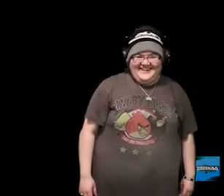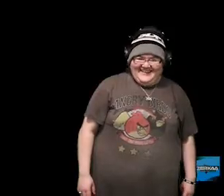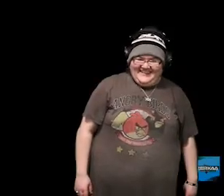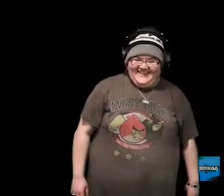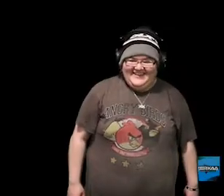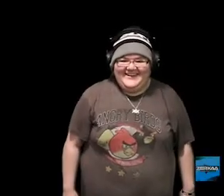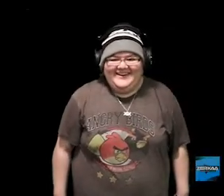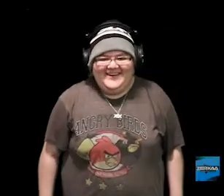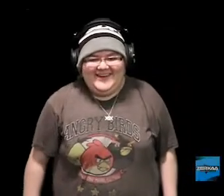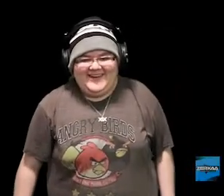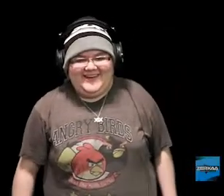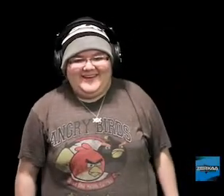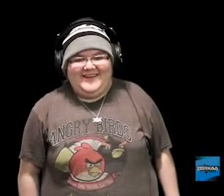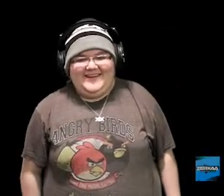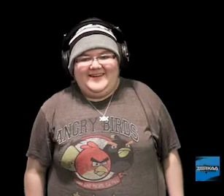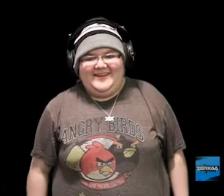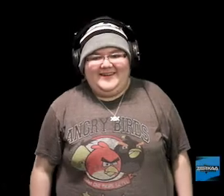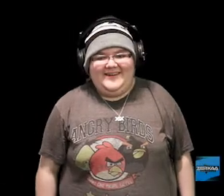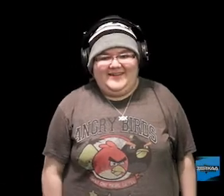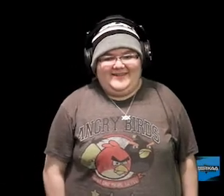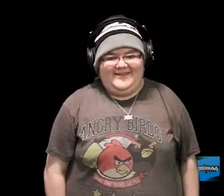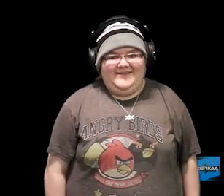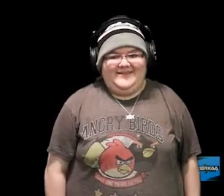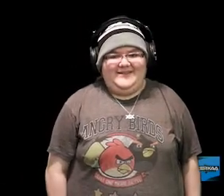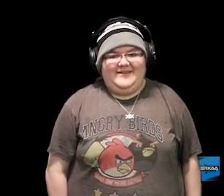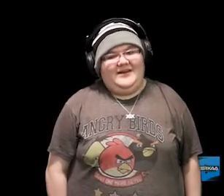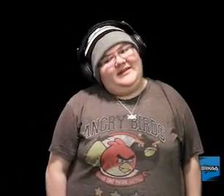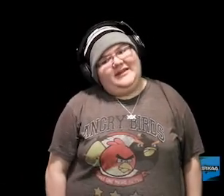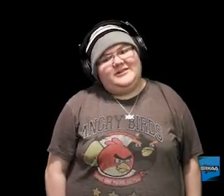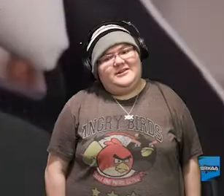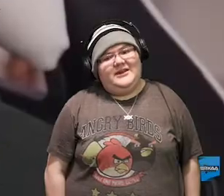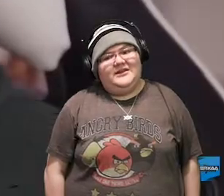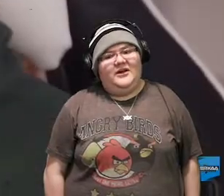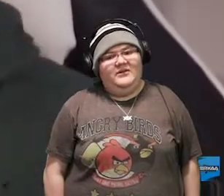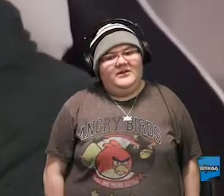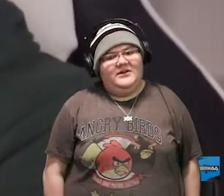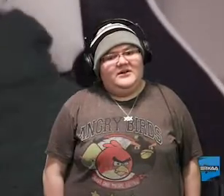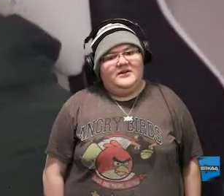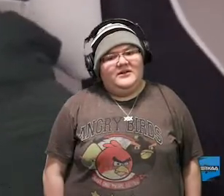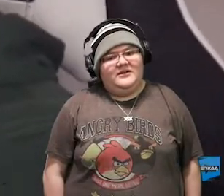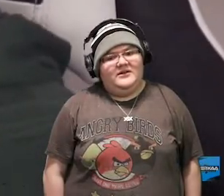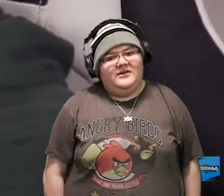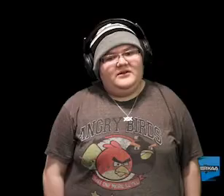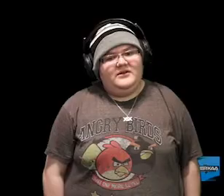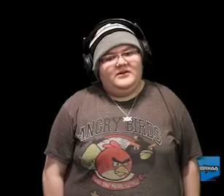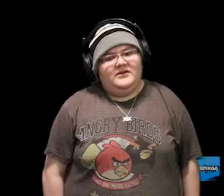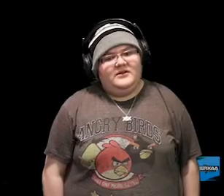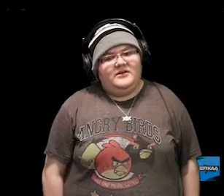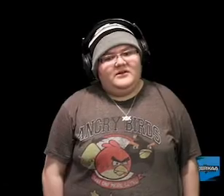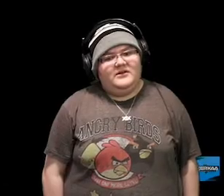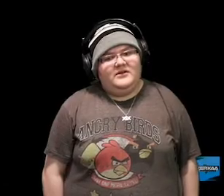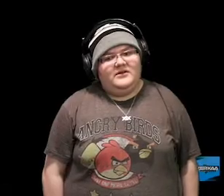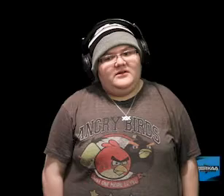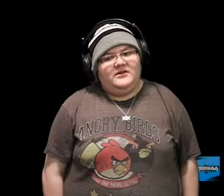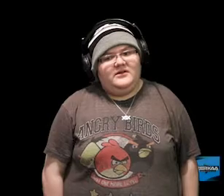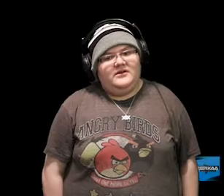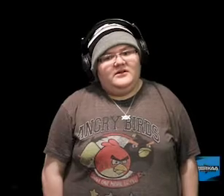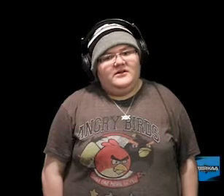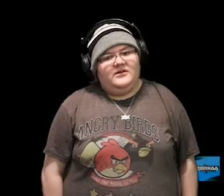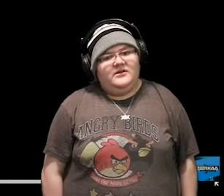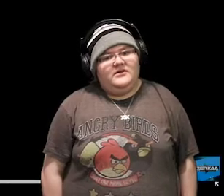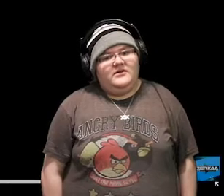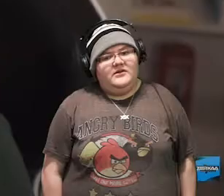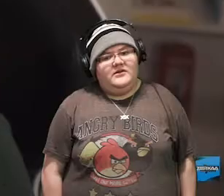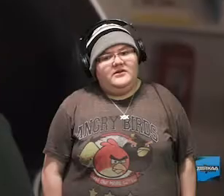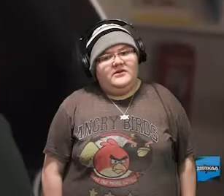forehead. Wait, surely someone's done that for them. They've not done that themselves. Right? Unless she didn't, no? You can't sit there and, nah.